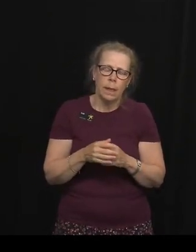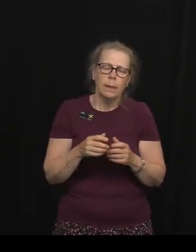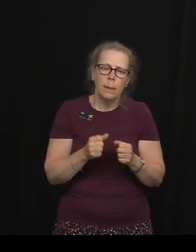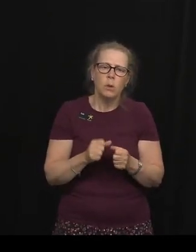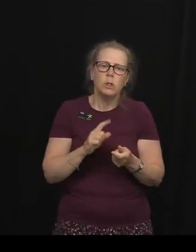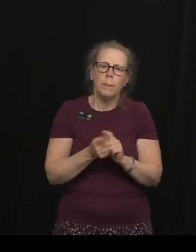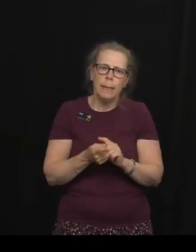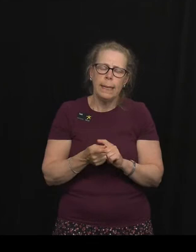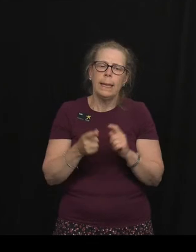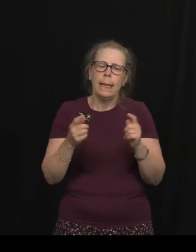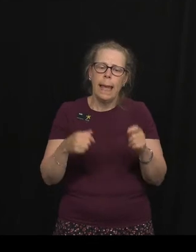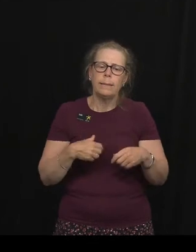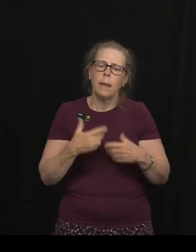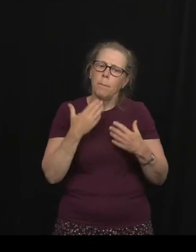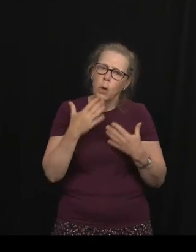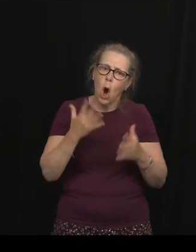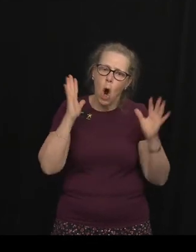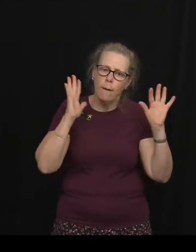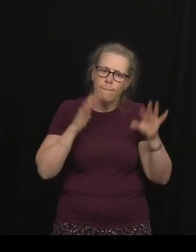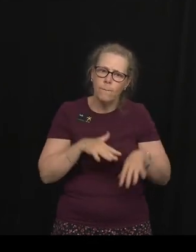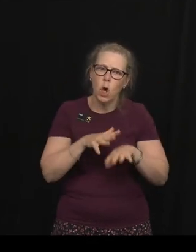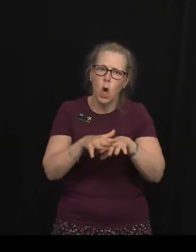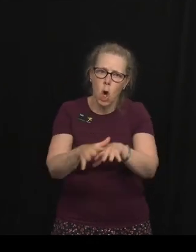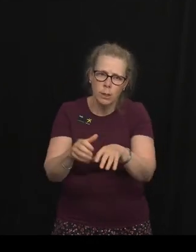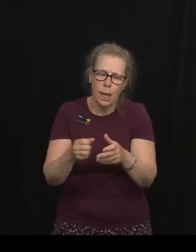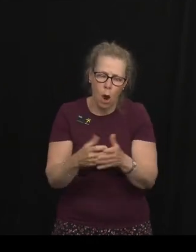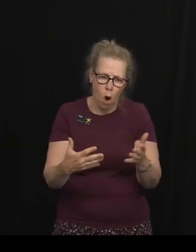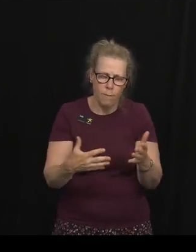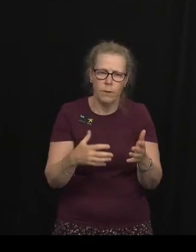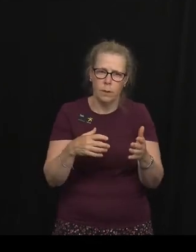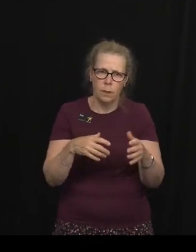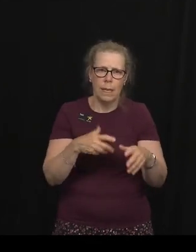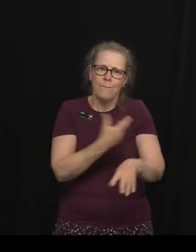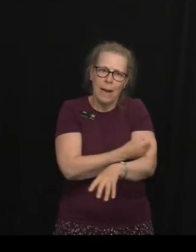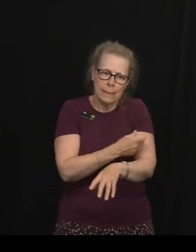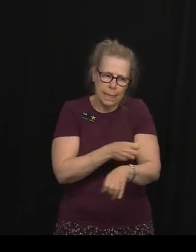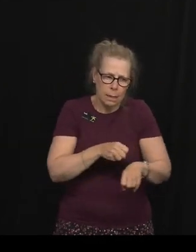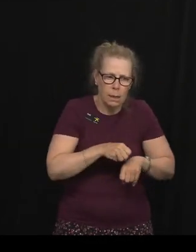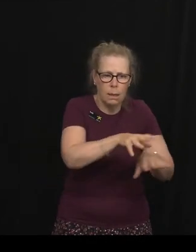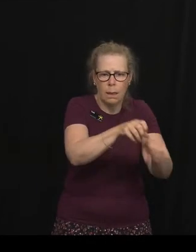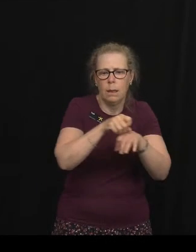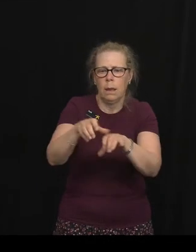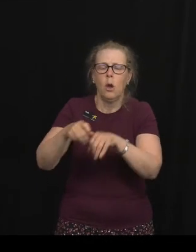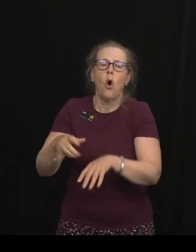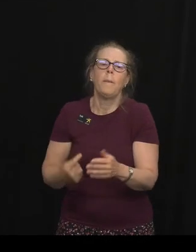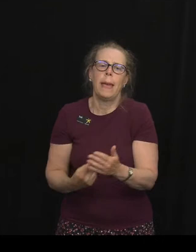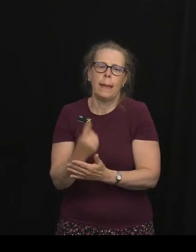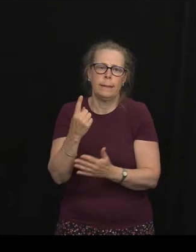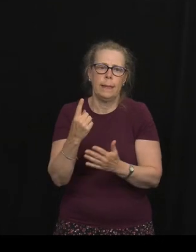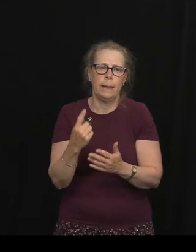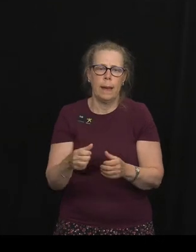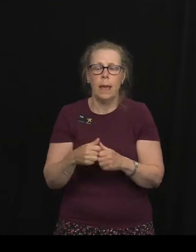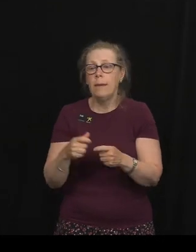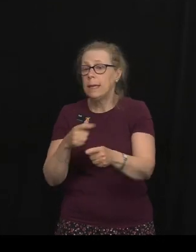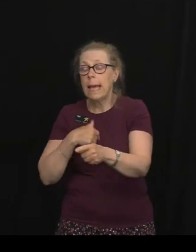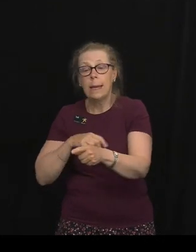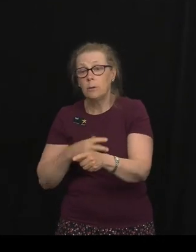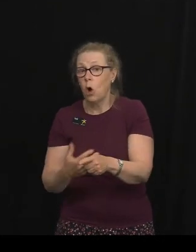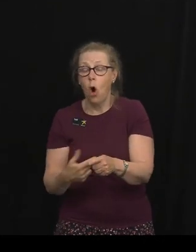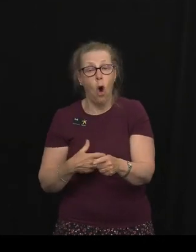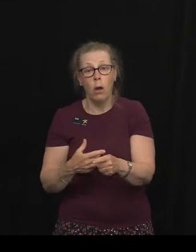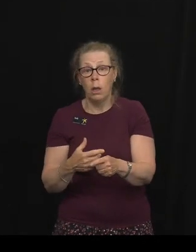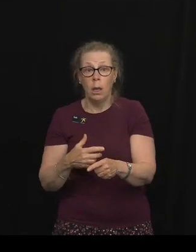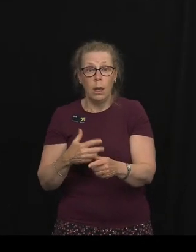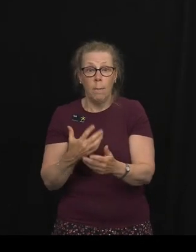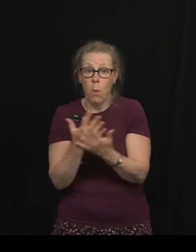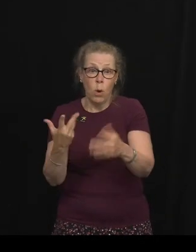effective flow of those tools if an outbreak happens again. We can't immunize 80% here in Sweden and then 10% in the rest of the